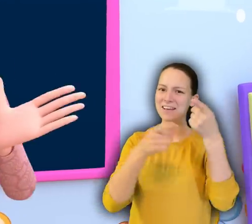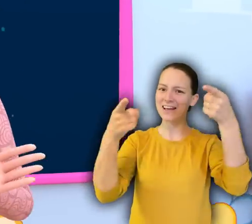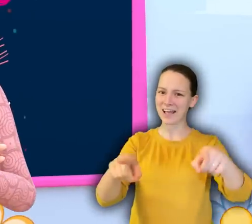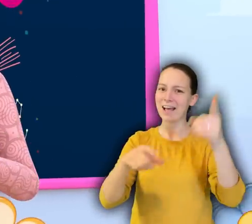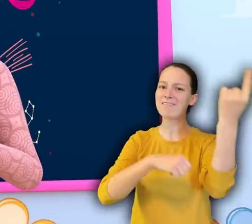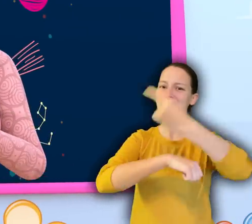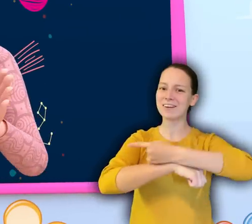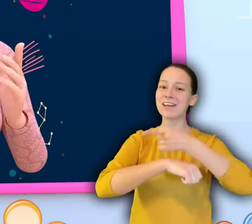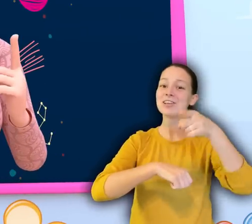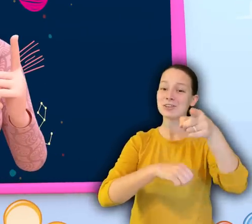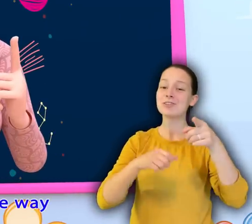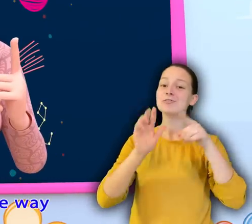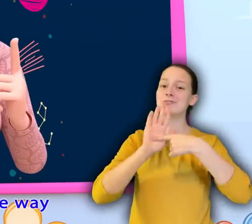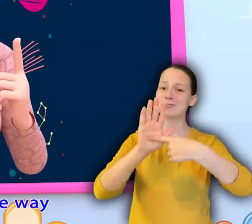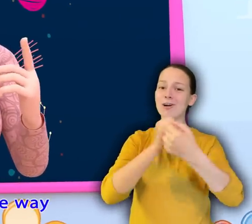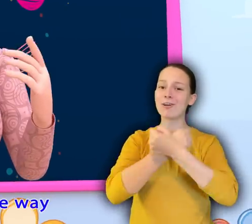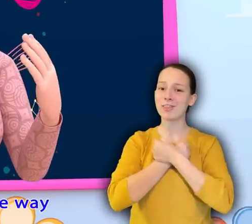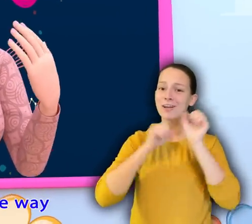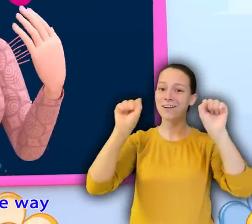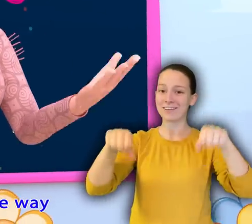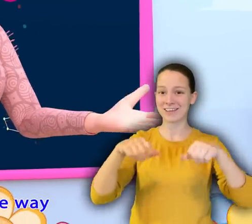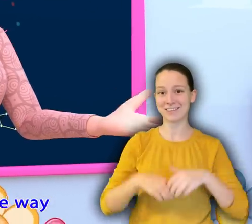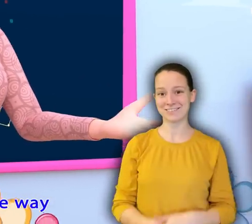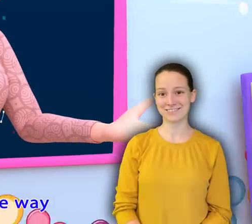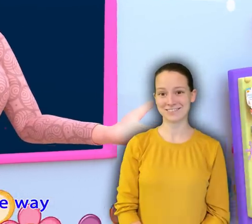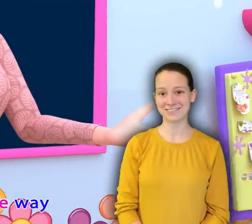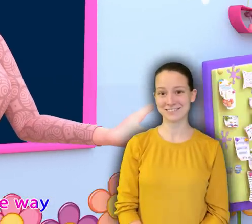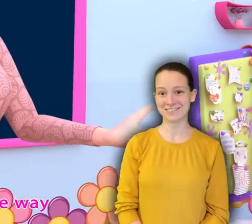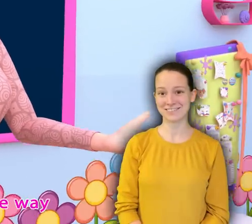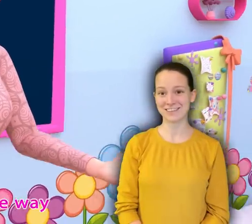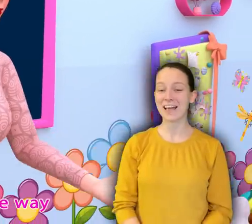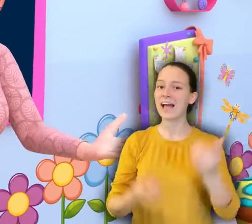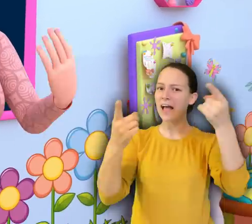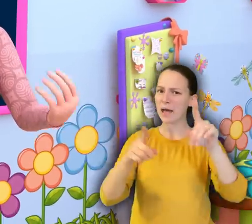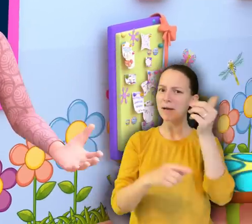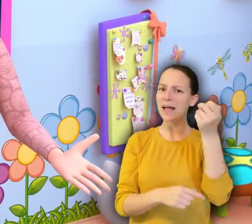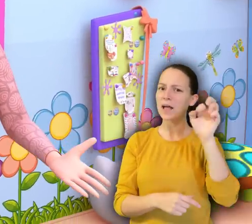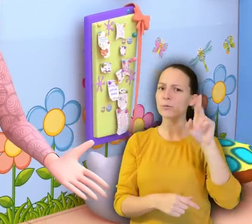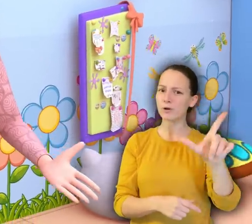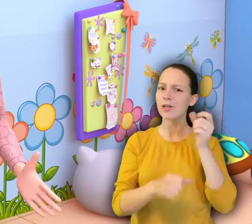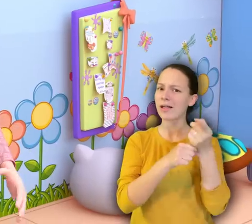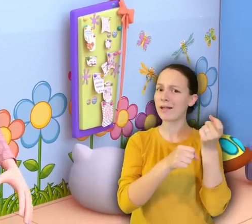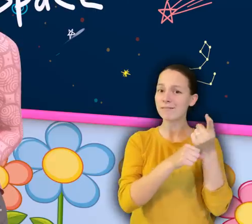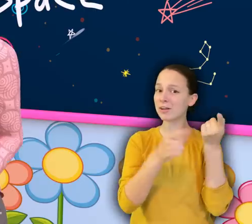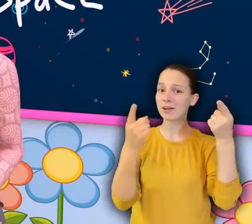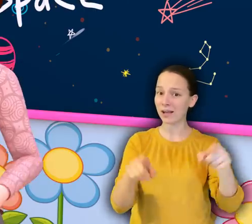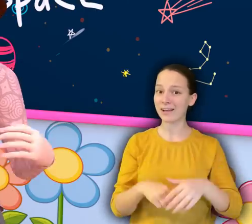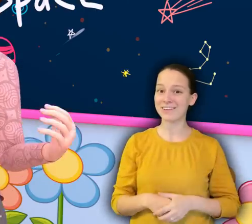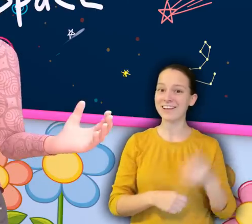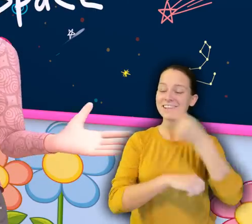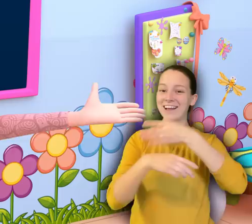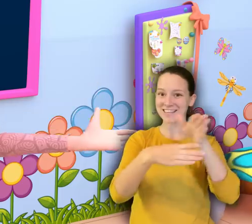every year there's just one day that you can bless others in every possible way it comes in April every year